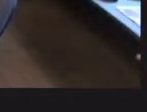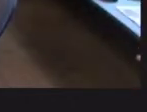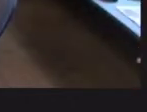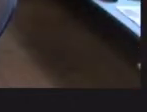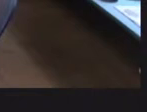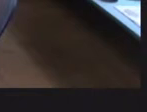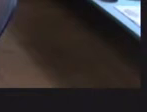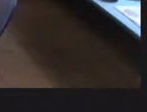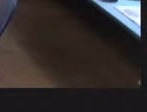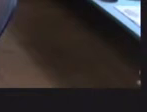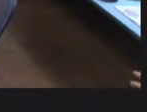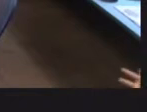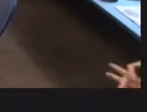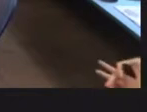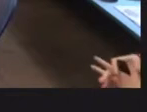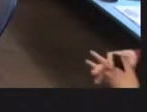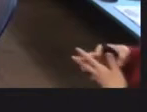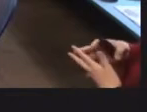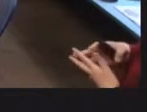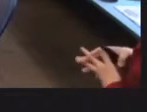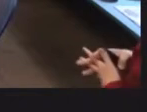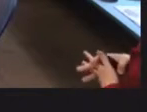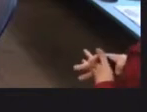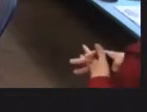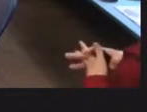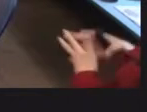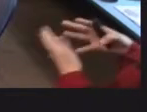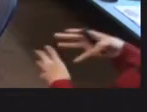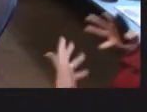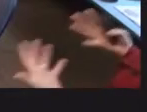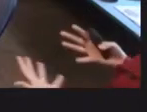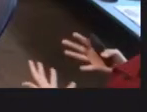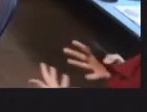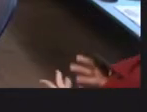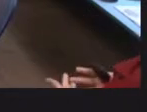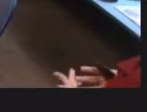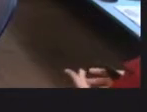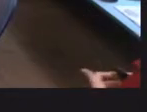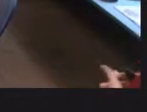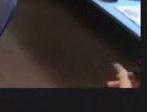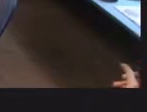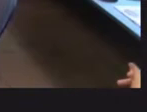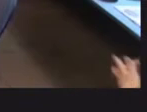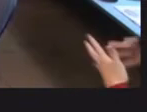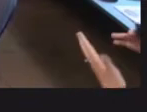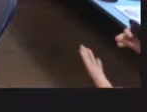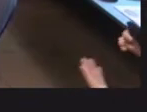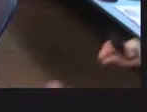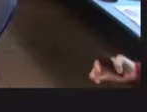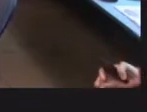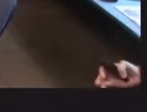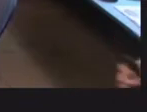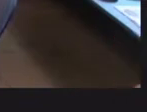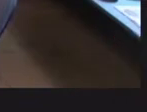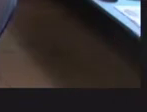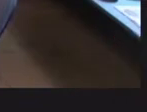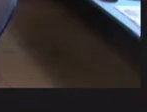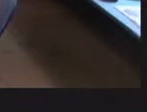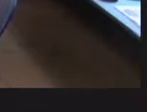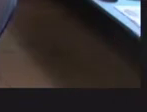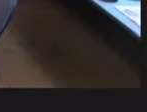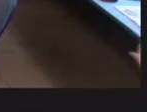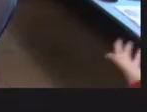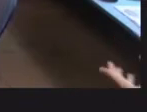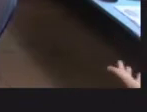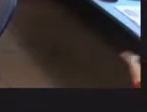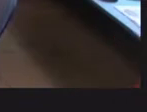look like so we really want to make sure that what we're building meets the needs of the stakeholders that benefit from